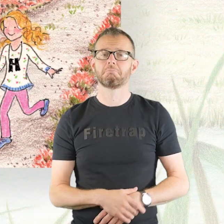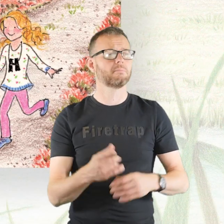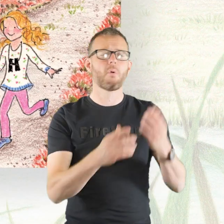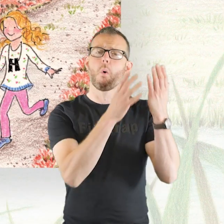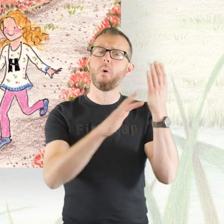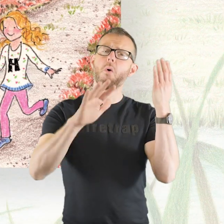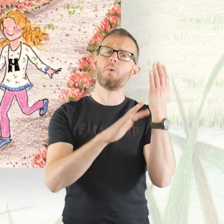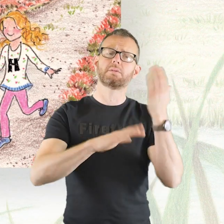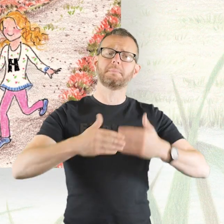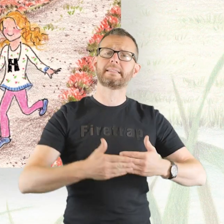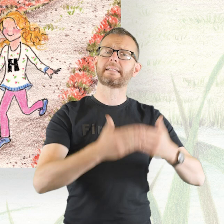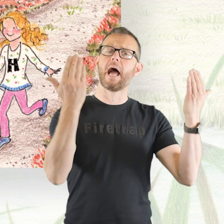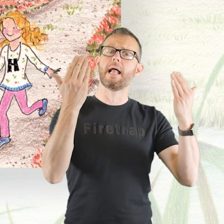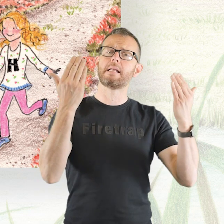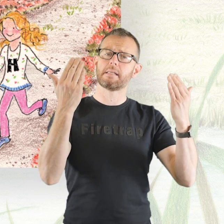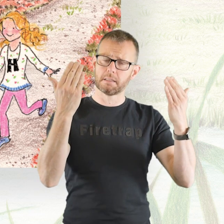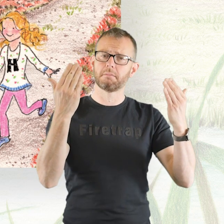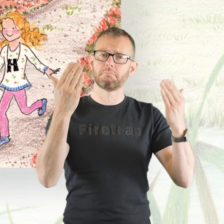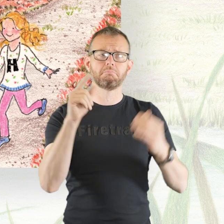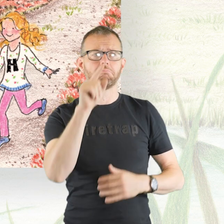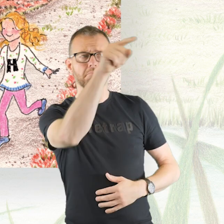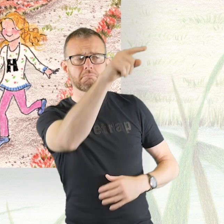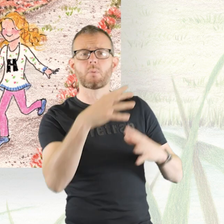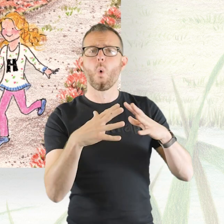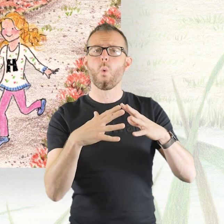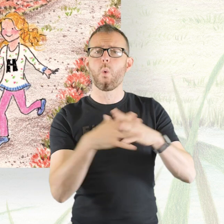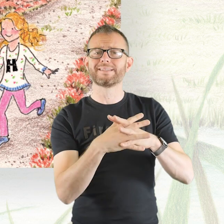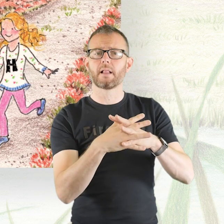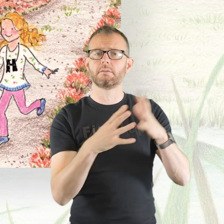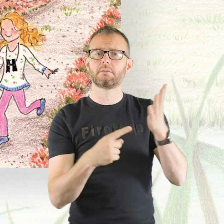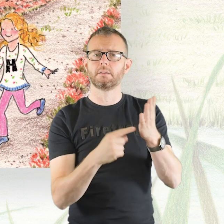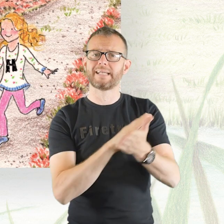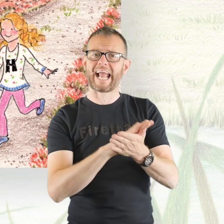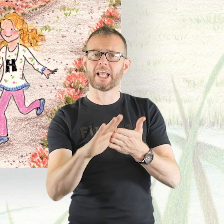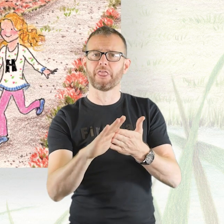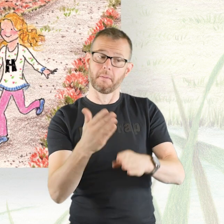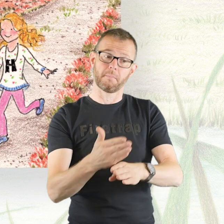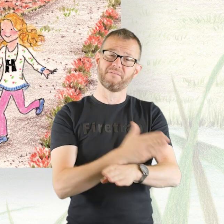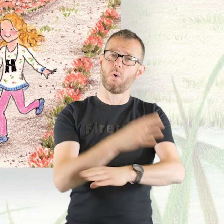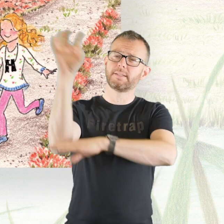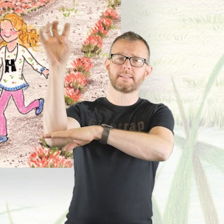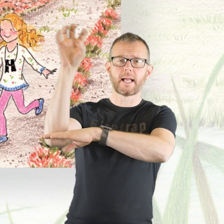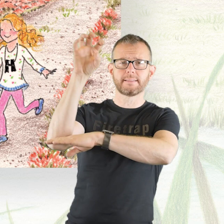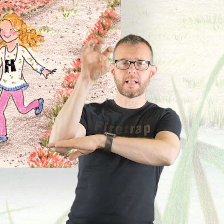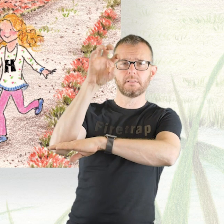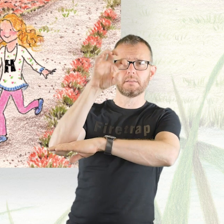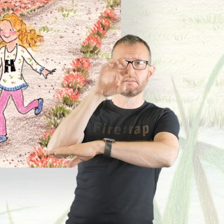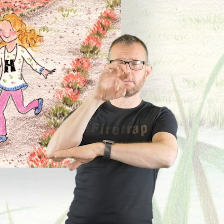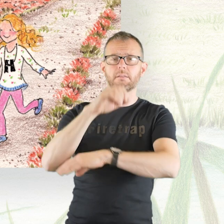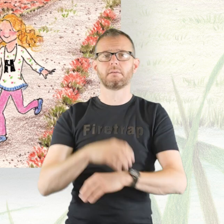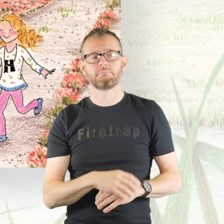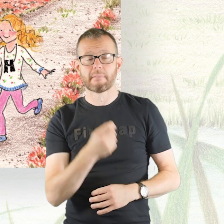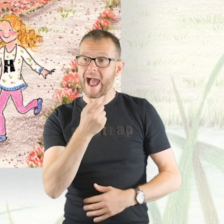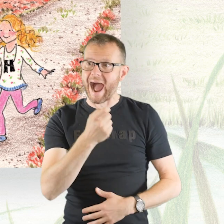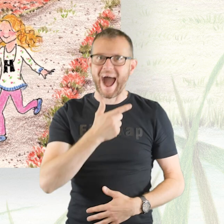On an autumn day at Westleton Heath, just before sunset, Alex and Rosie walked across the heath.